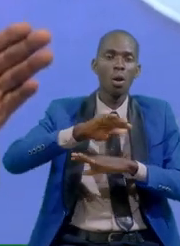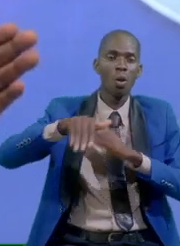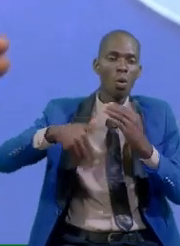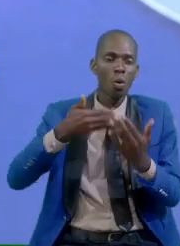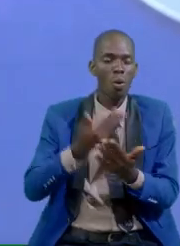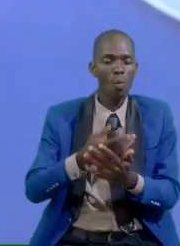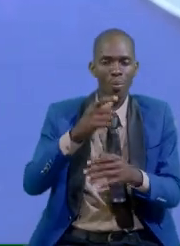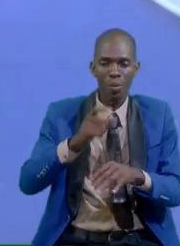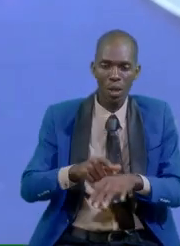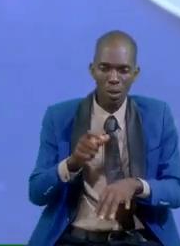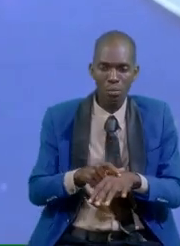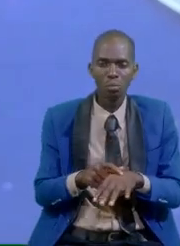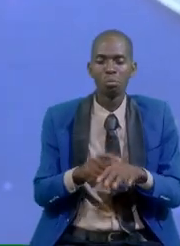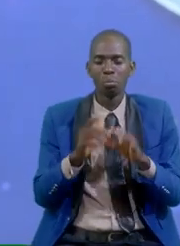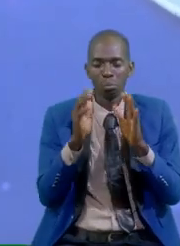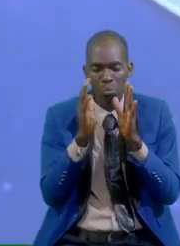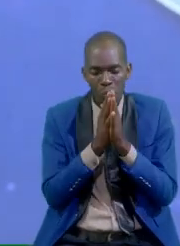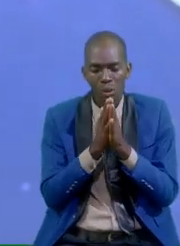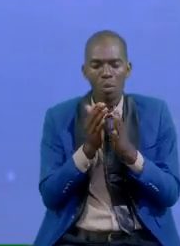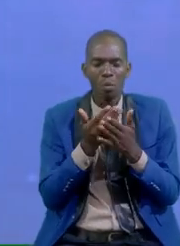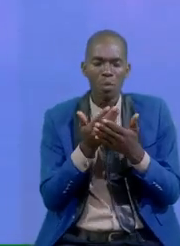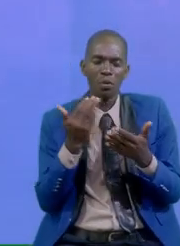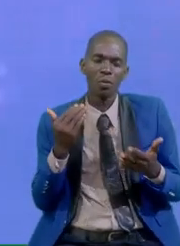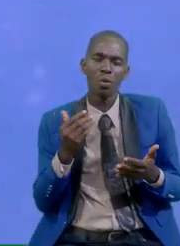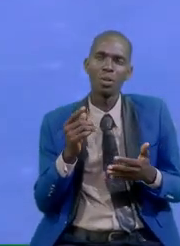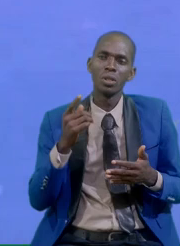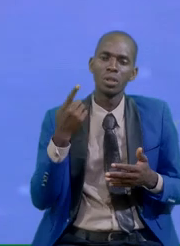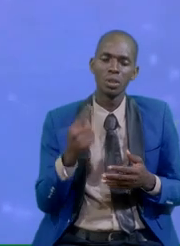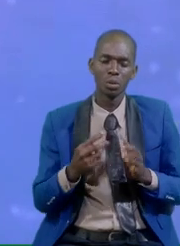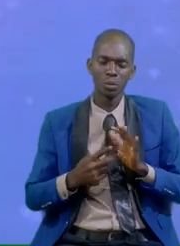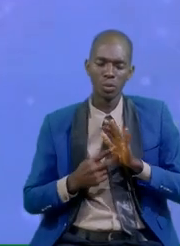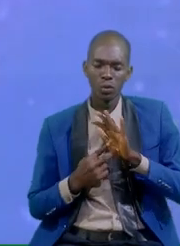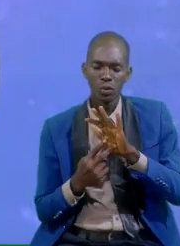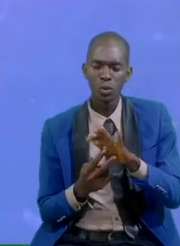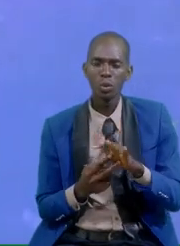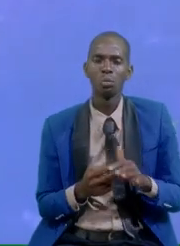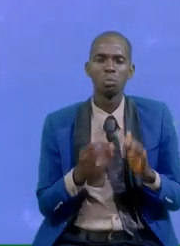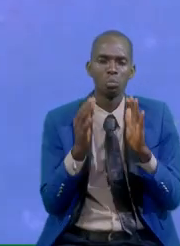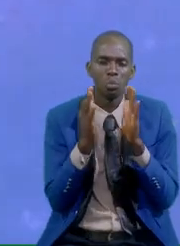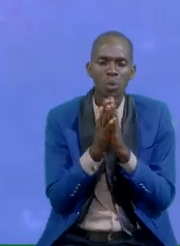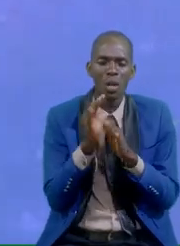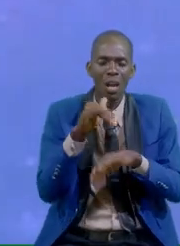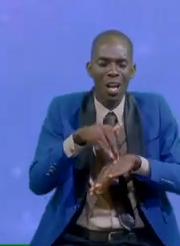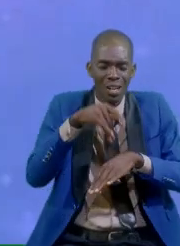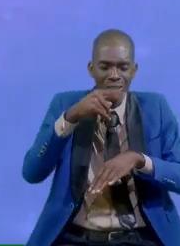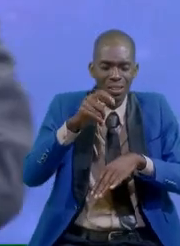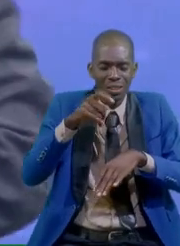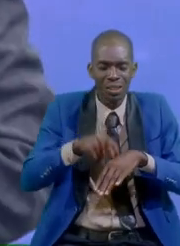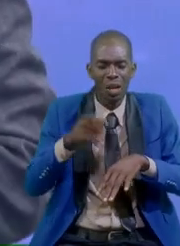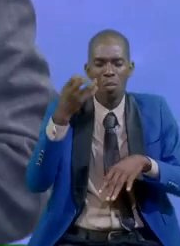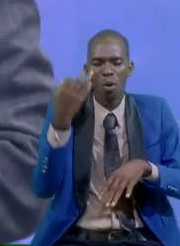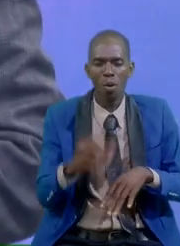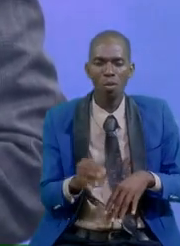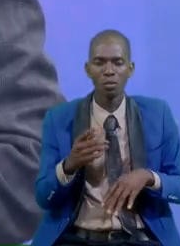before the manifestation. We praise God at the time of the manifestation. We praise